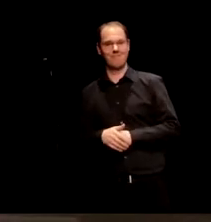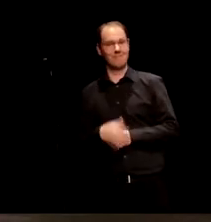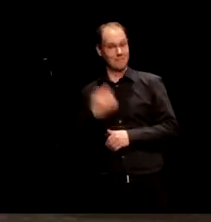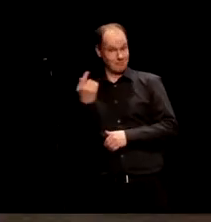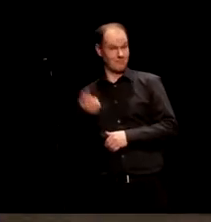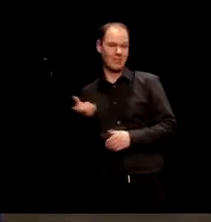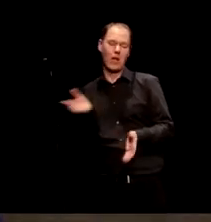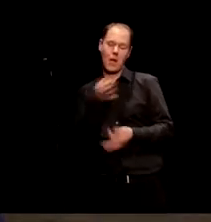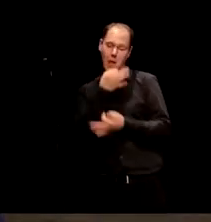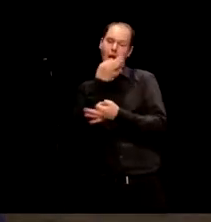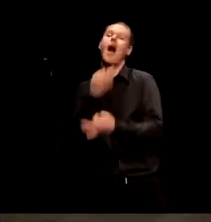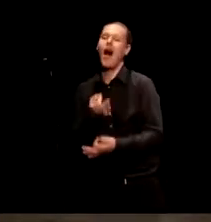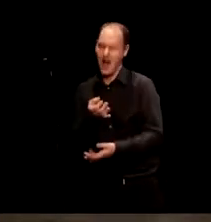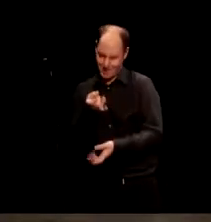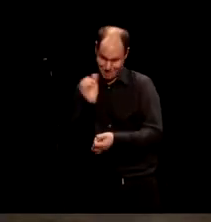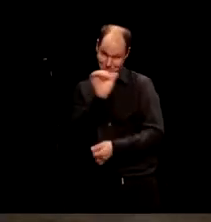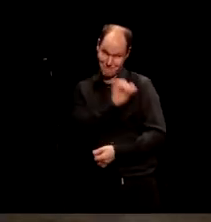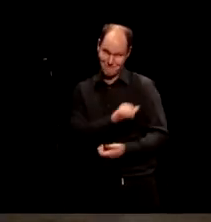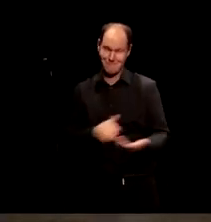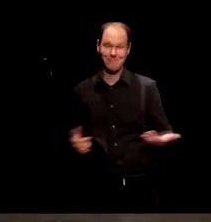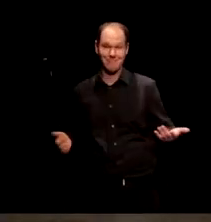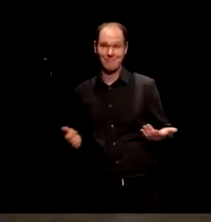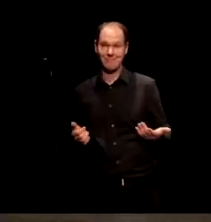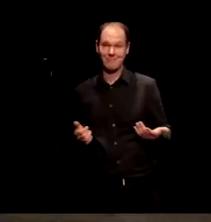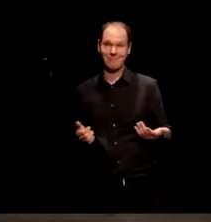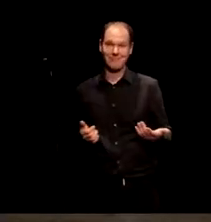He is adorable.